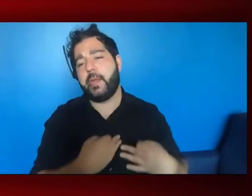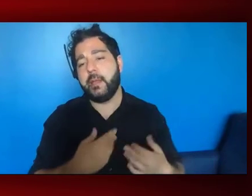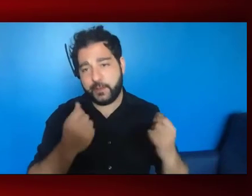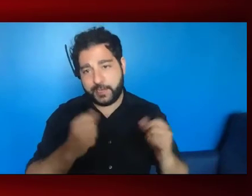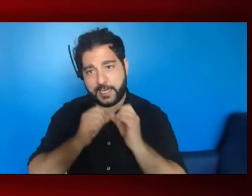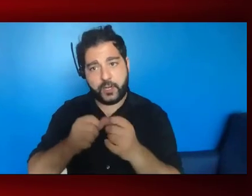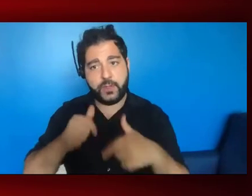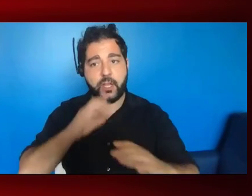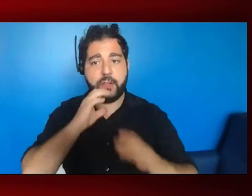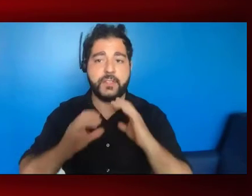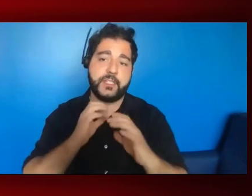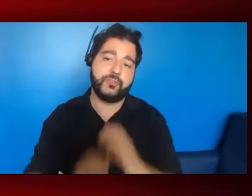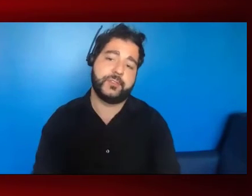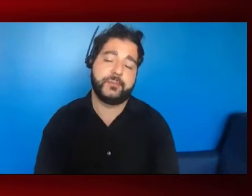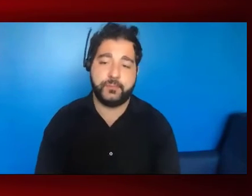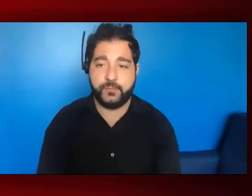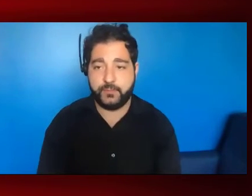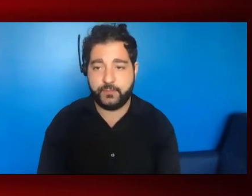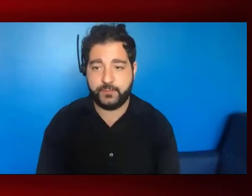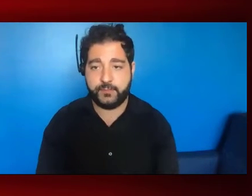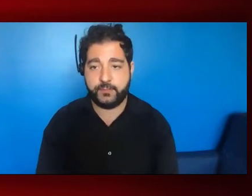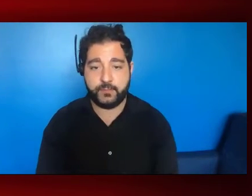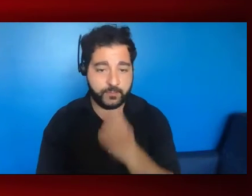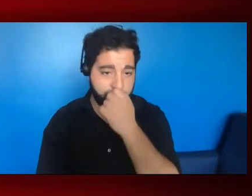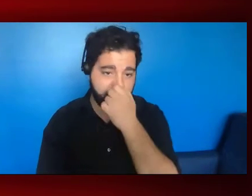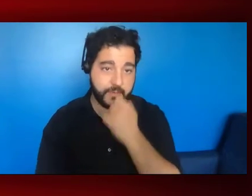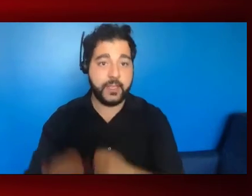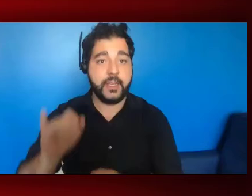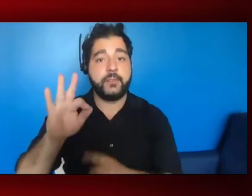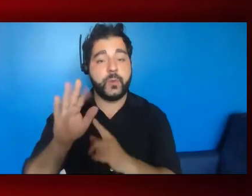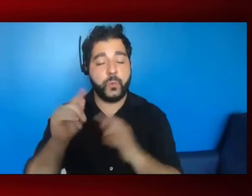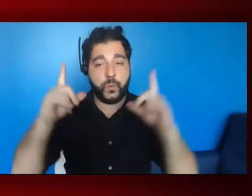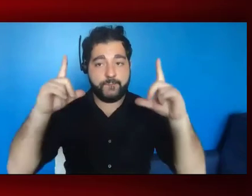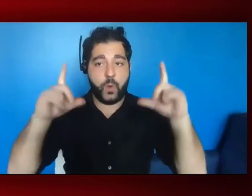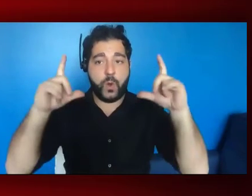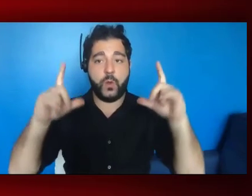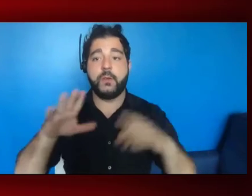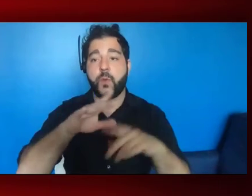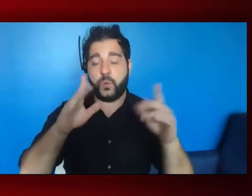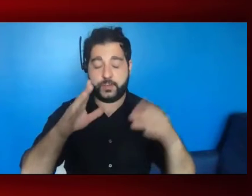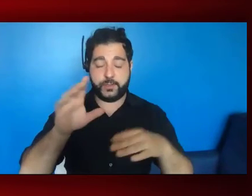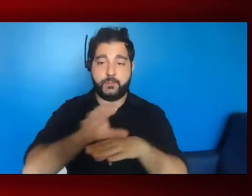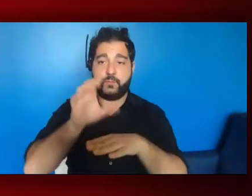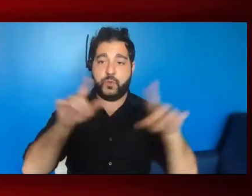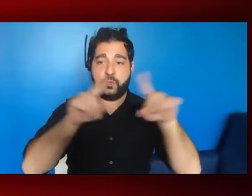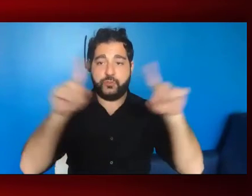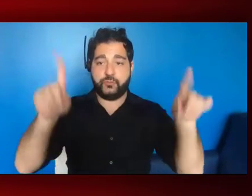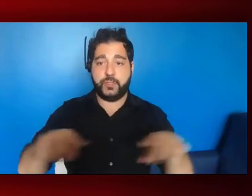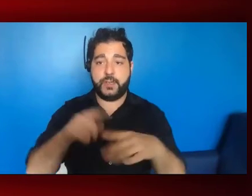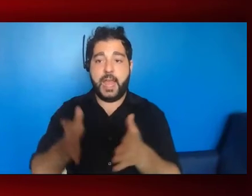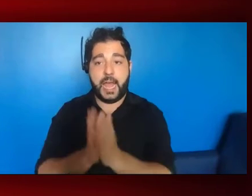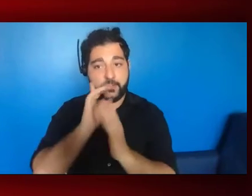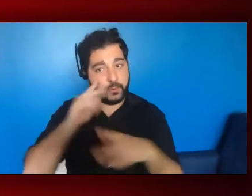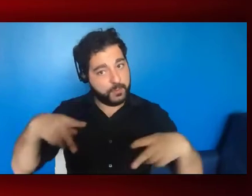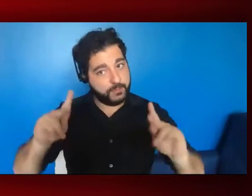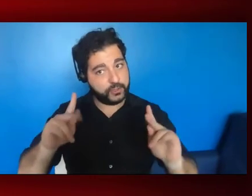that conversation. If you take a still photo of your computer screen and you ask for permission from